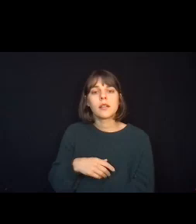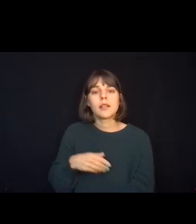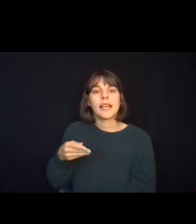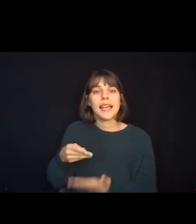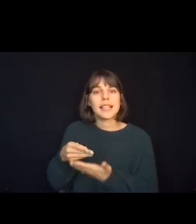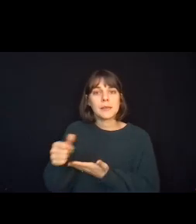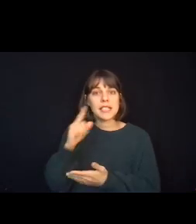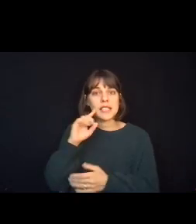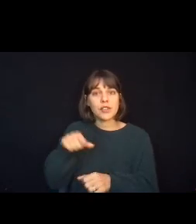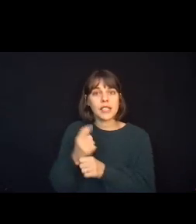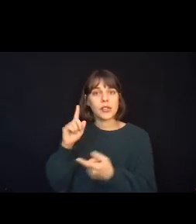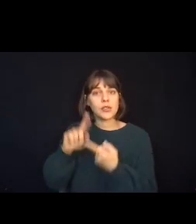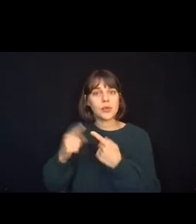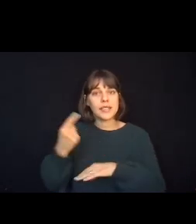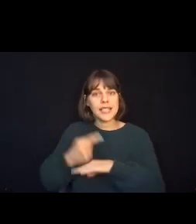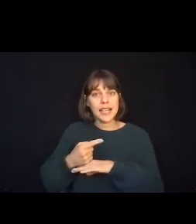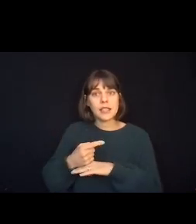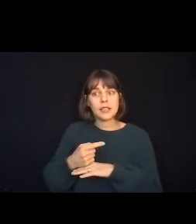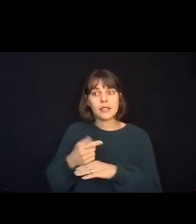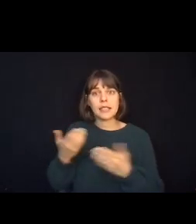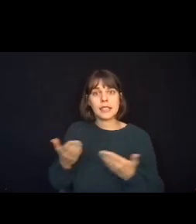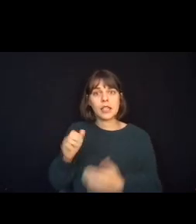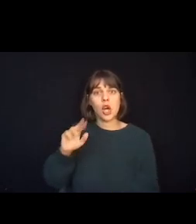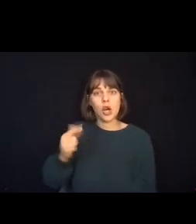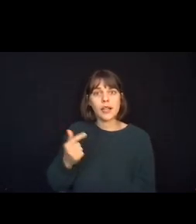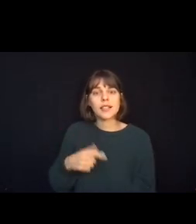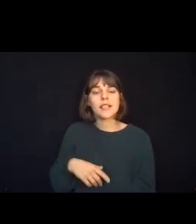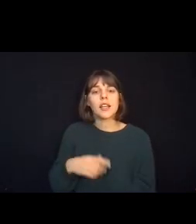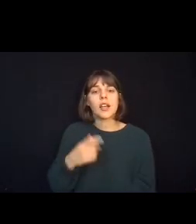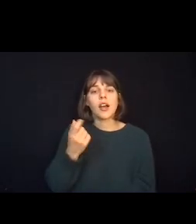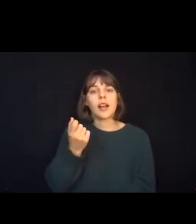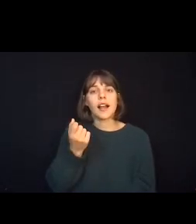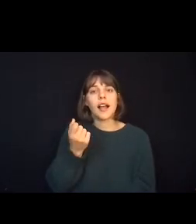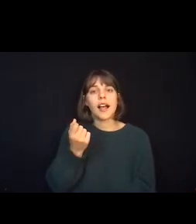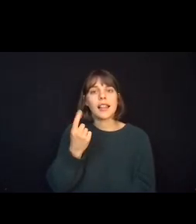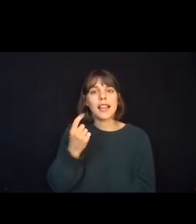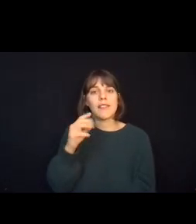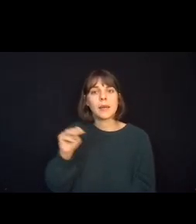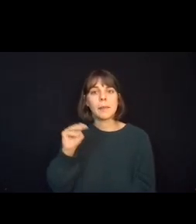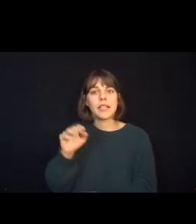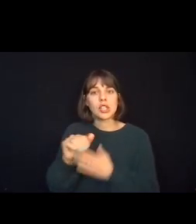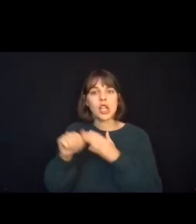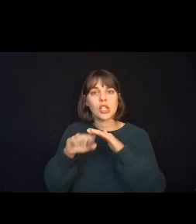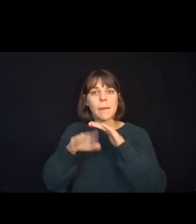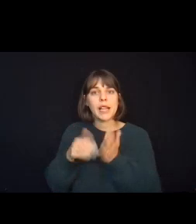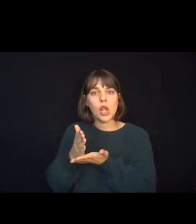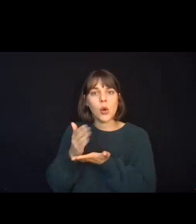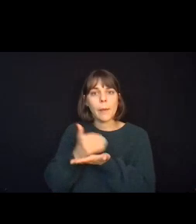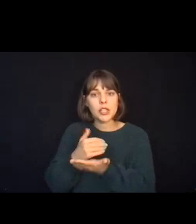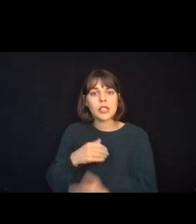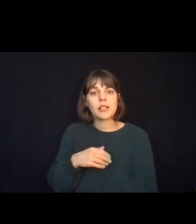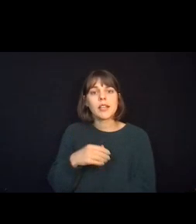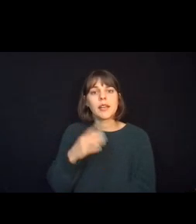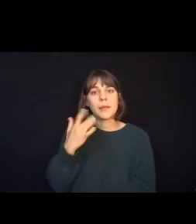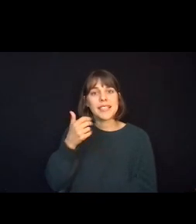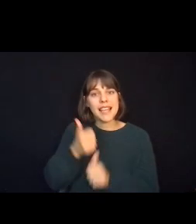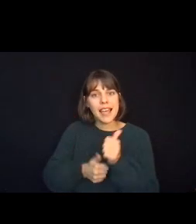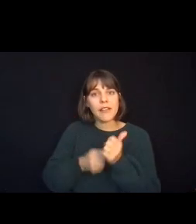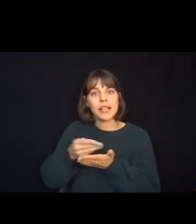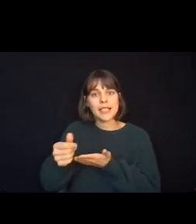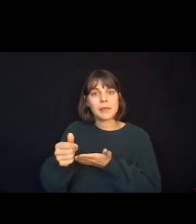Expenses for the year-to-date as of August are $11 million below budgeted, and that is because every